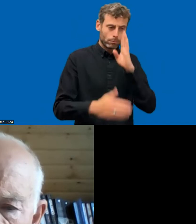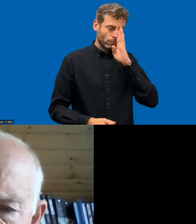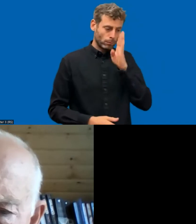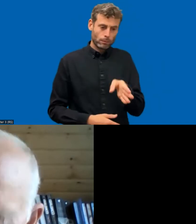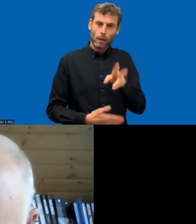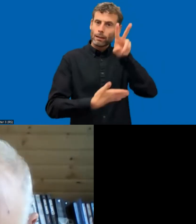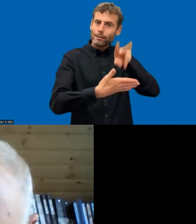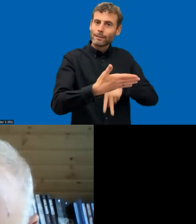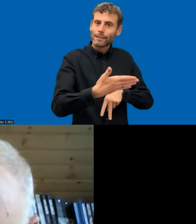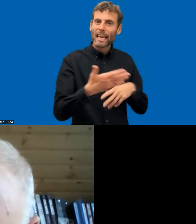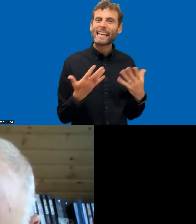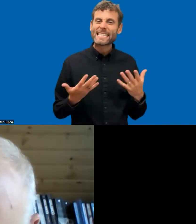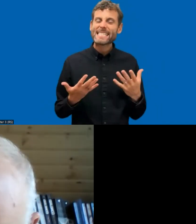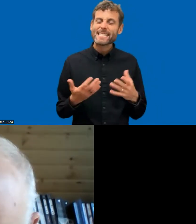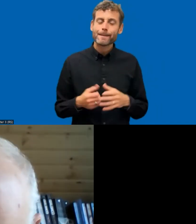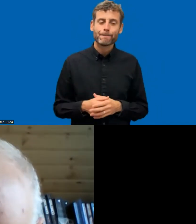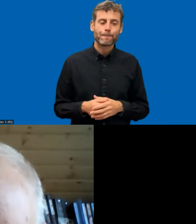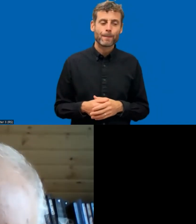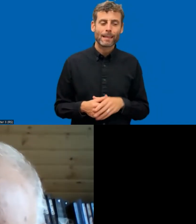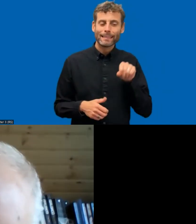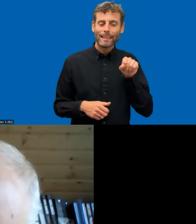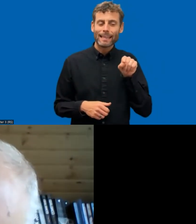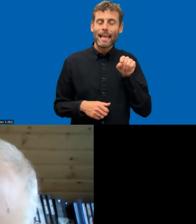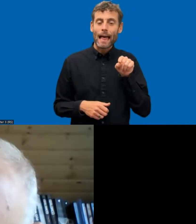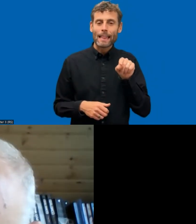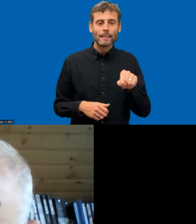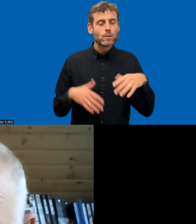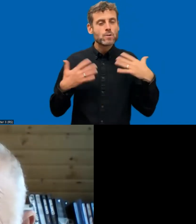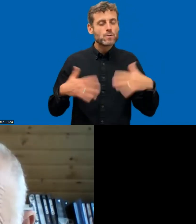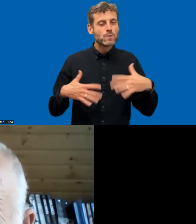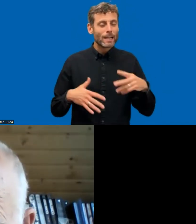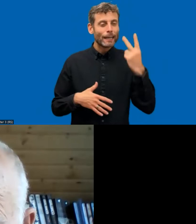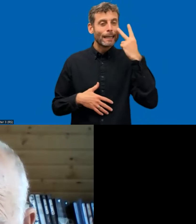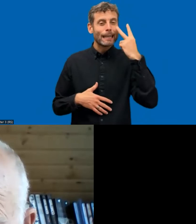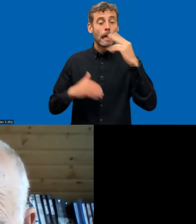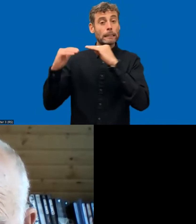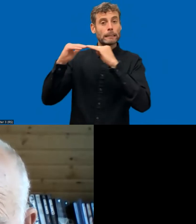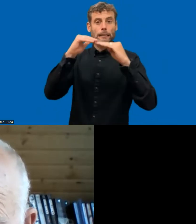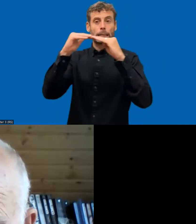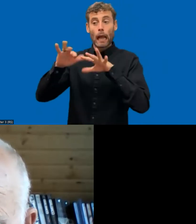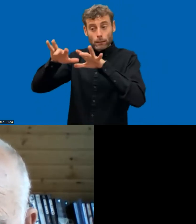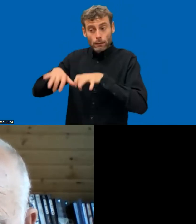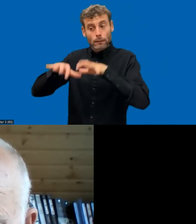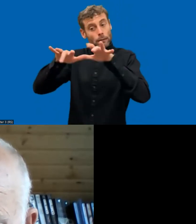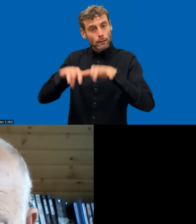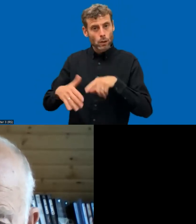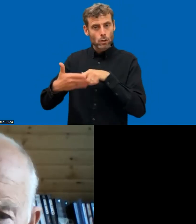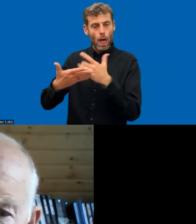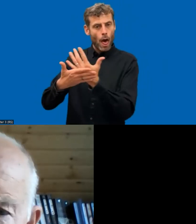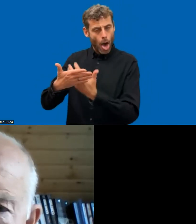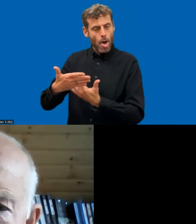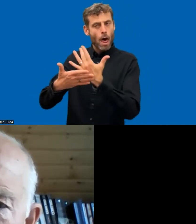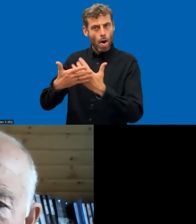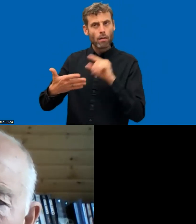missing point in what we do in standards. So Aurélien, what would be your take from the industry